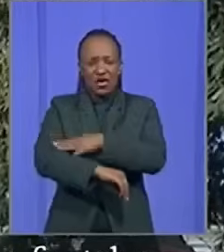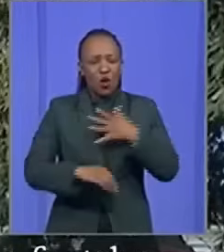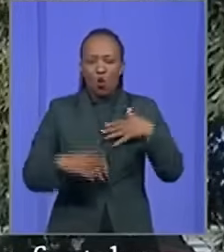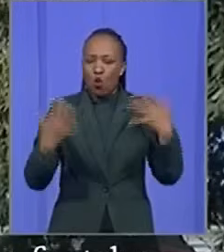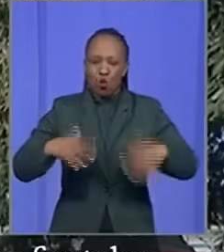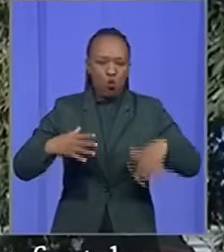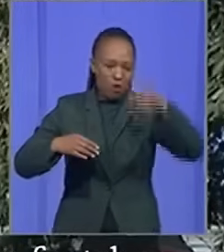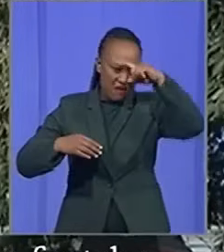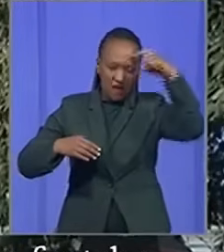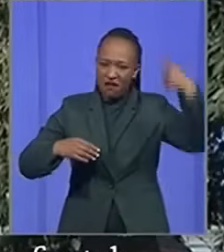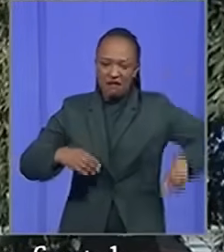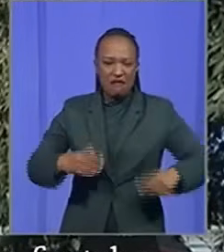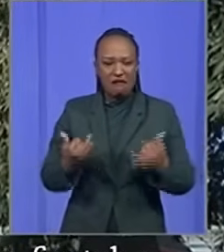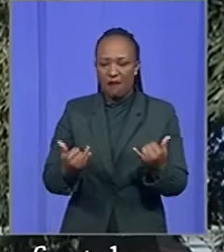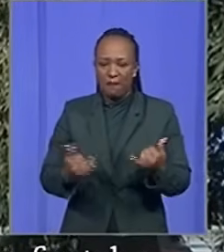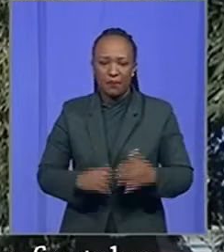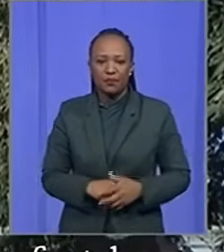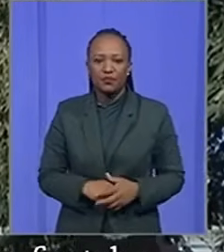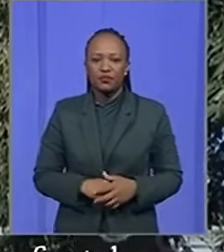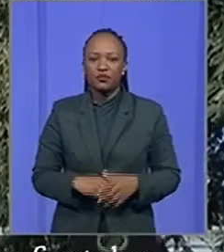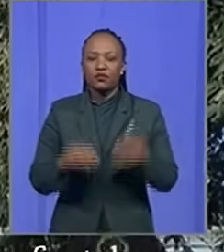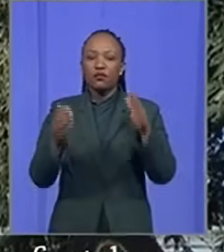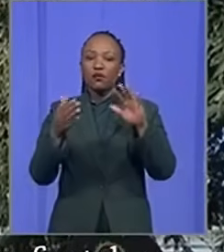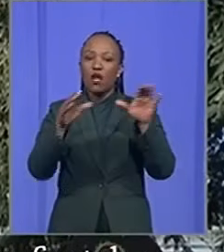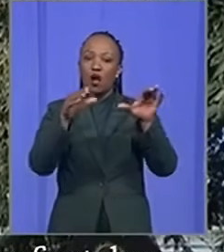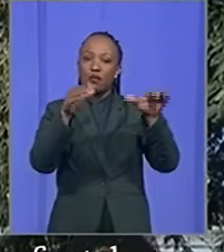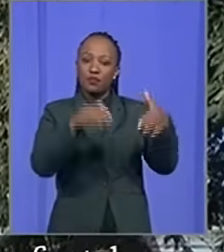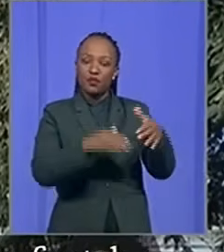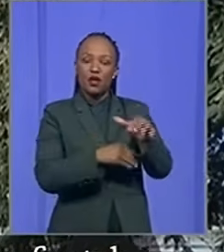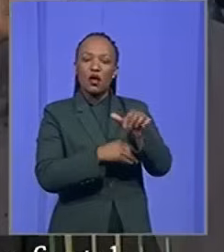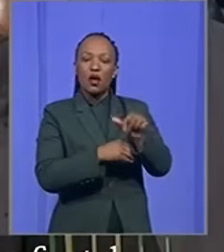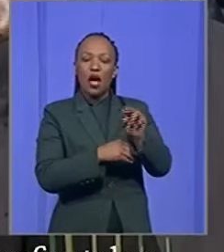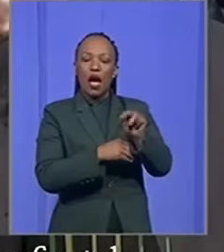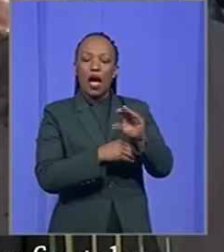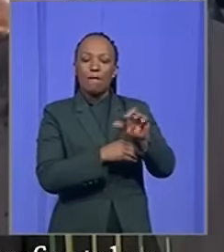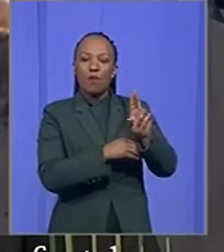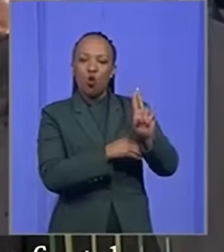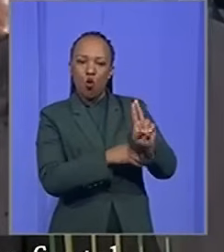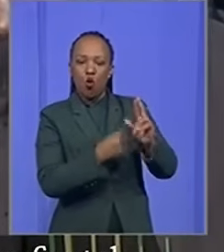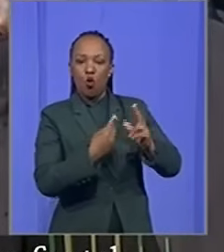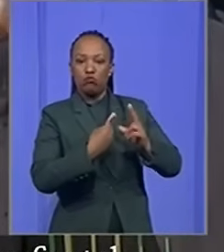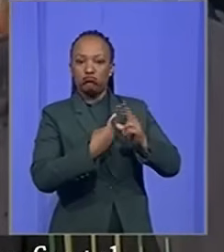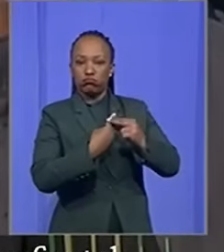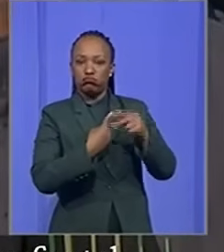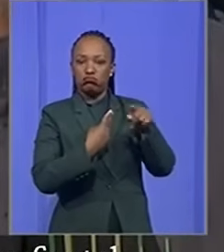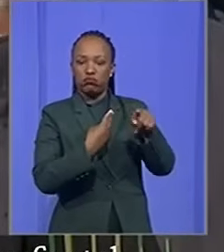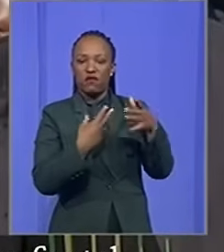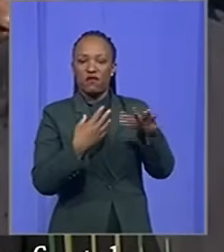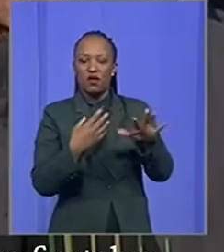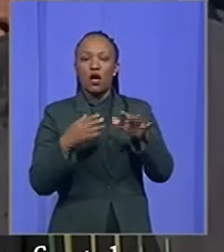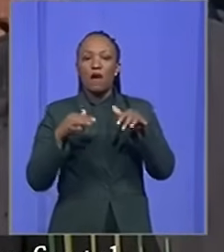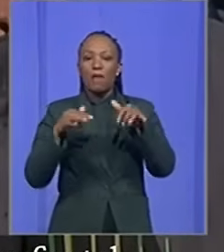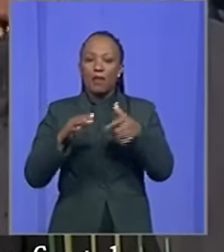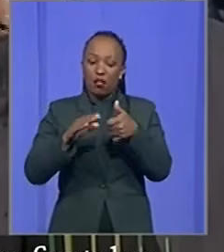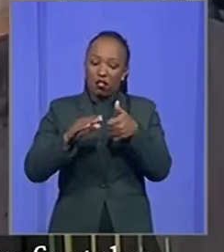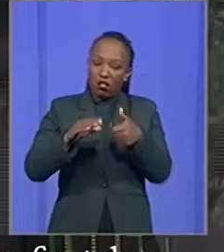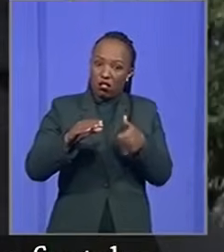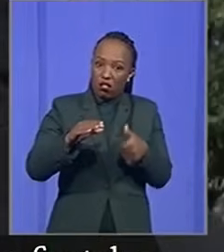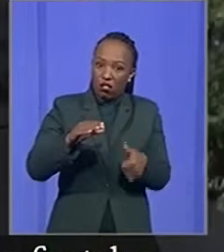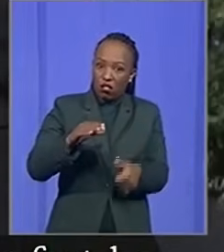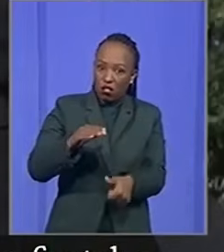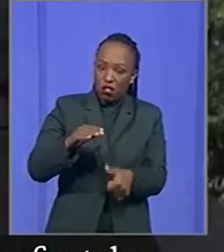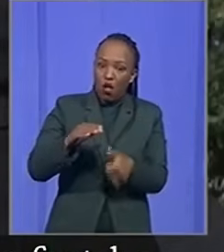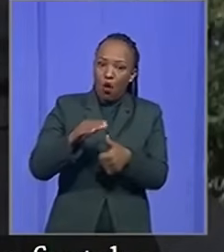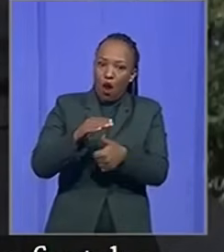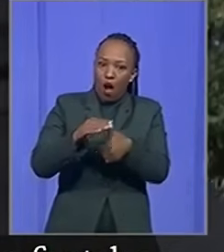fufuleng. Mokgatlo wa badira moepong wa AMKU wa re badira moepong ba tla tswa fela ka fa tlase ga